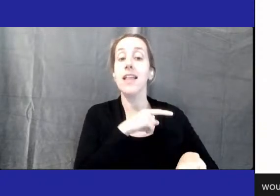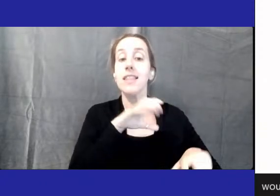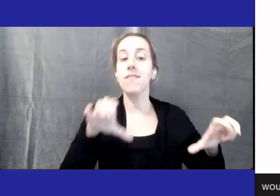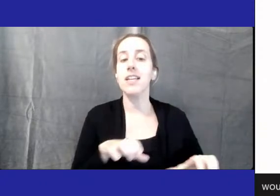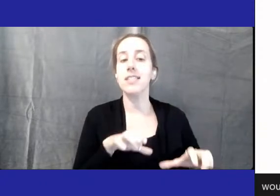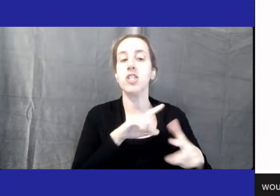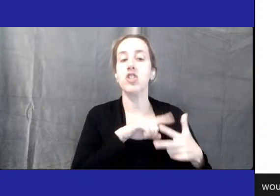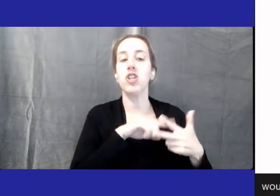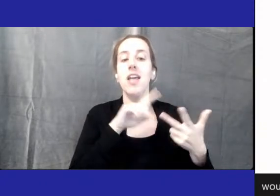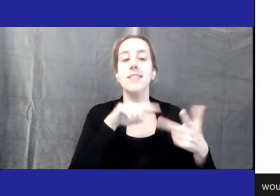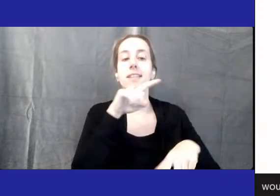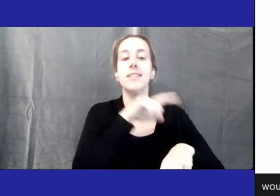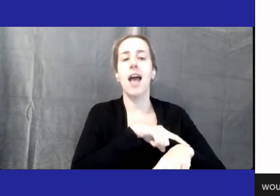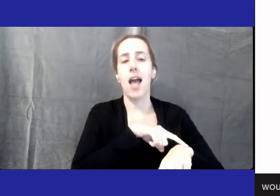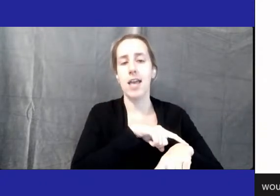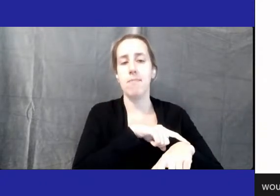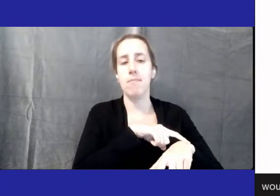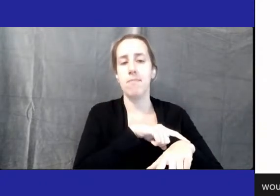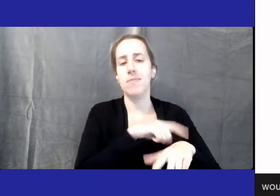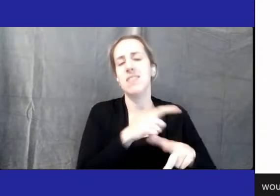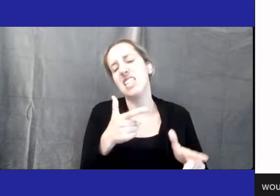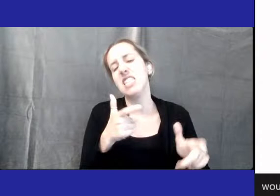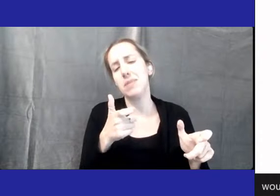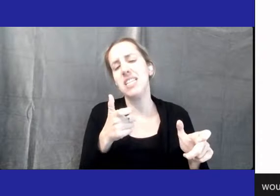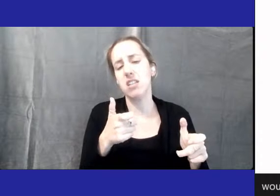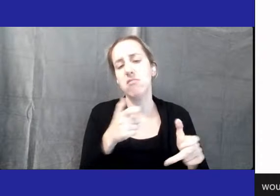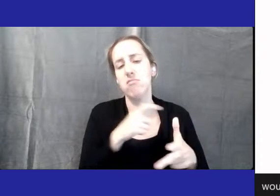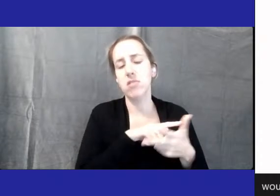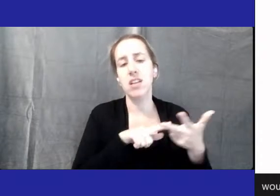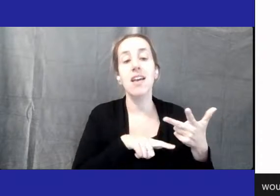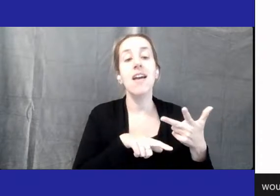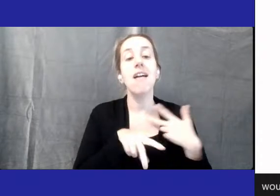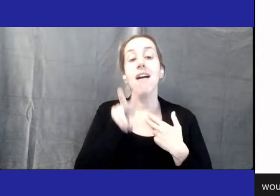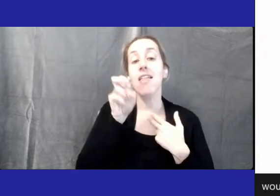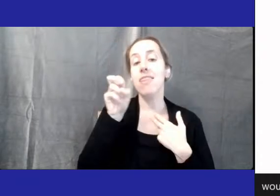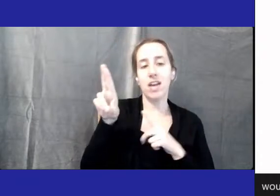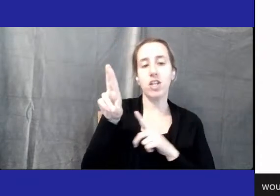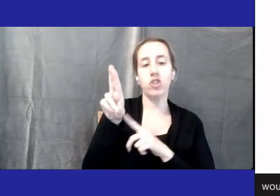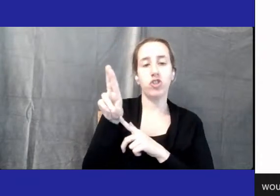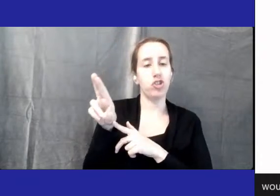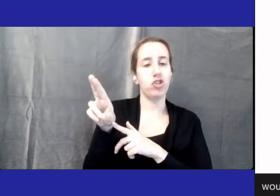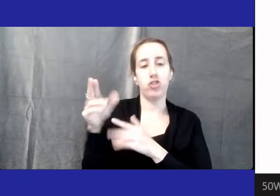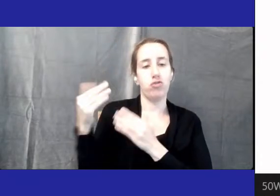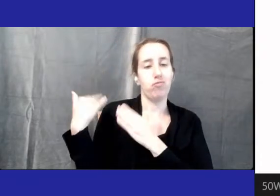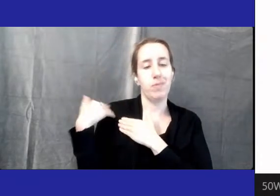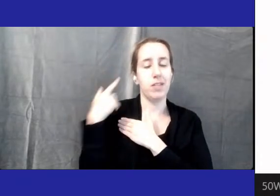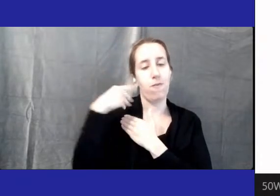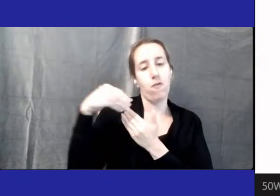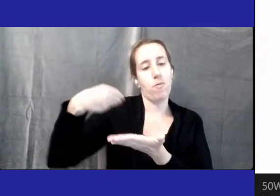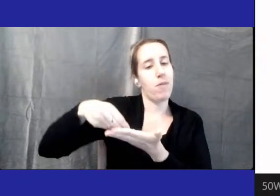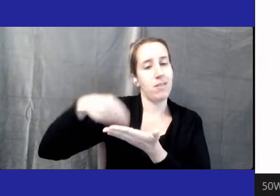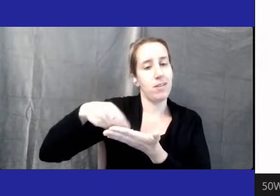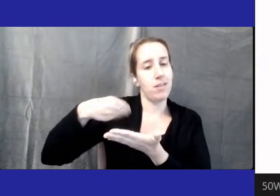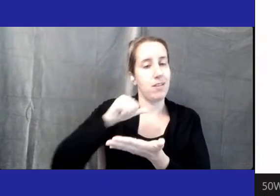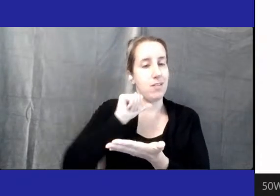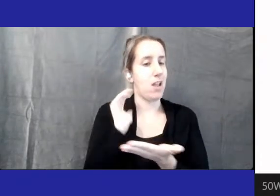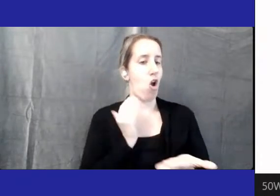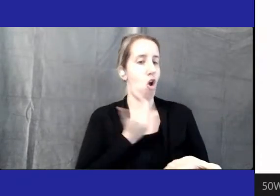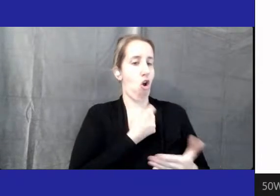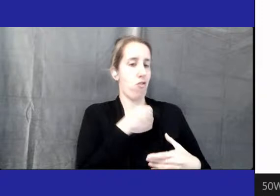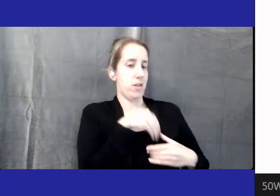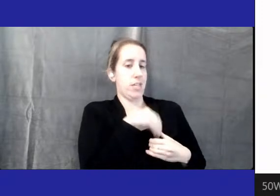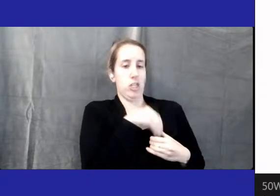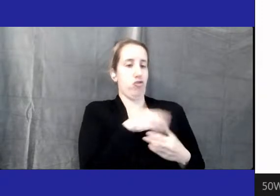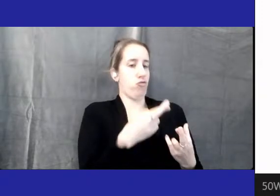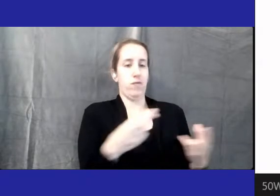the speed. And the vendor would be responsible for credentialing. That would not come from our internal resources. Next